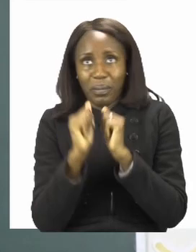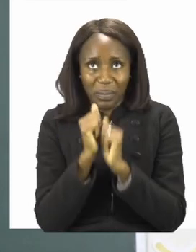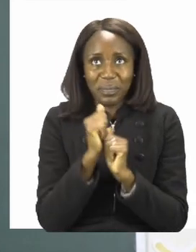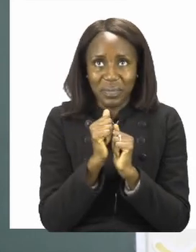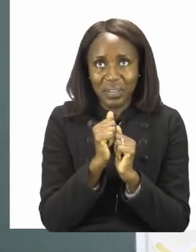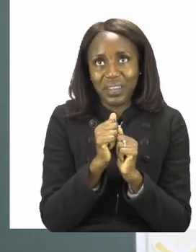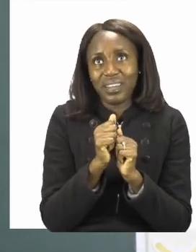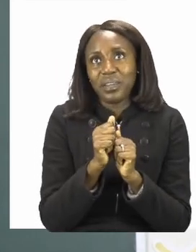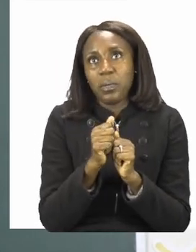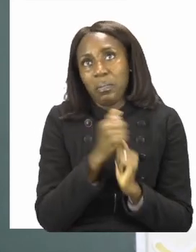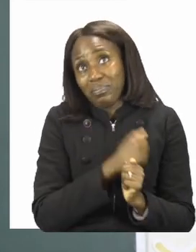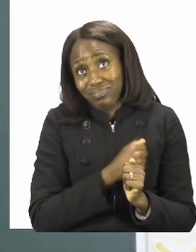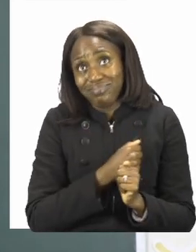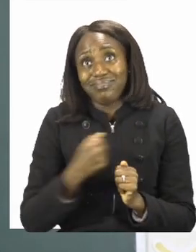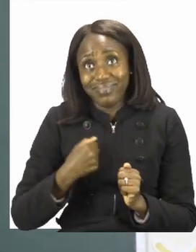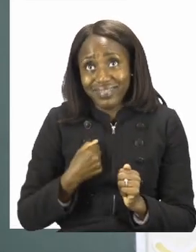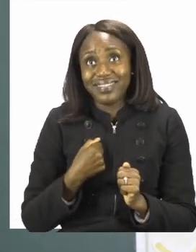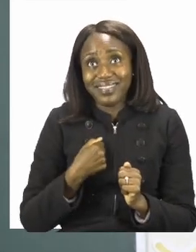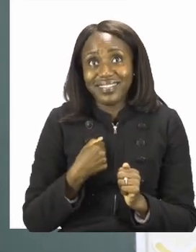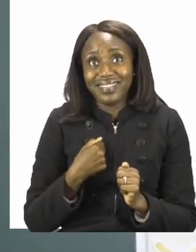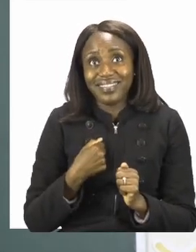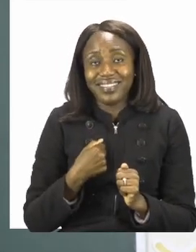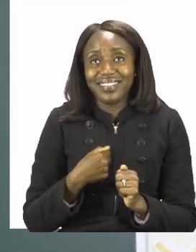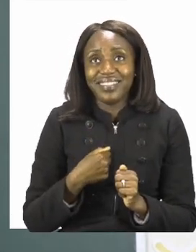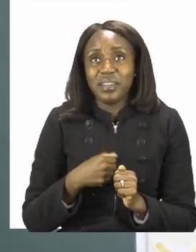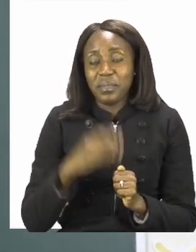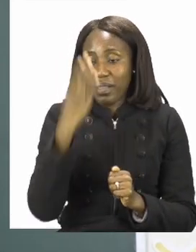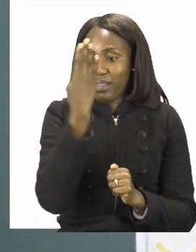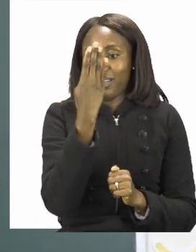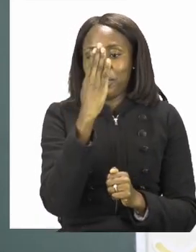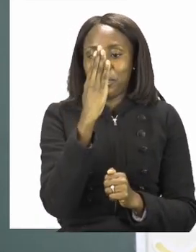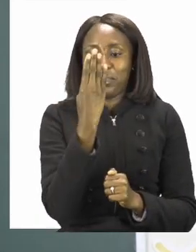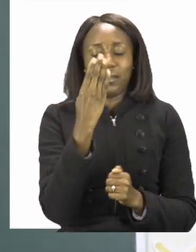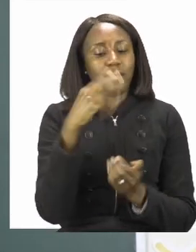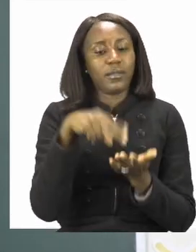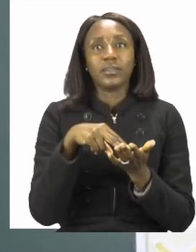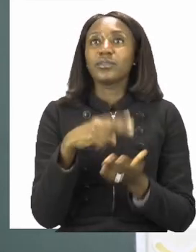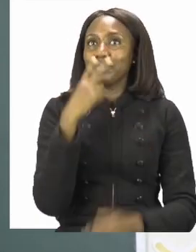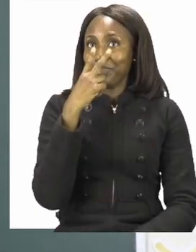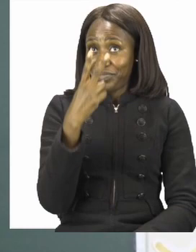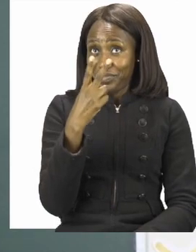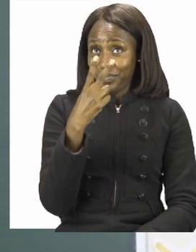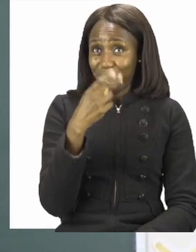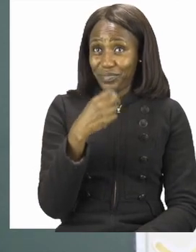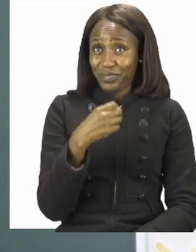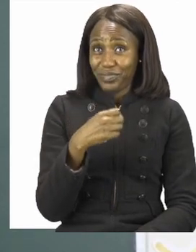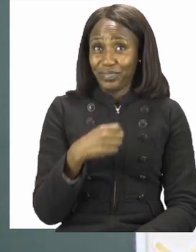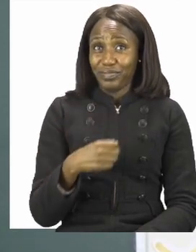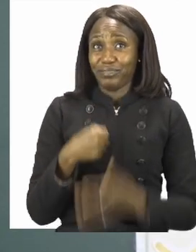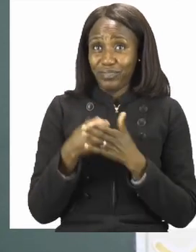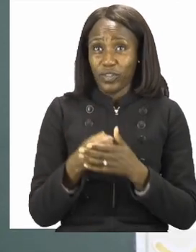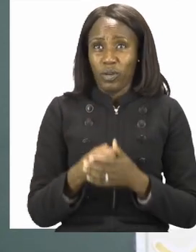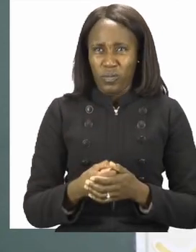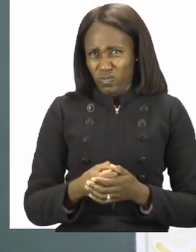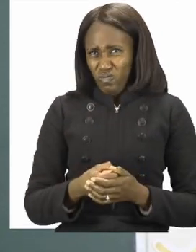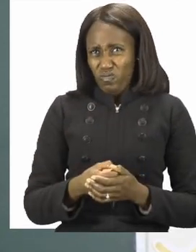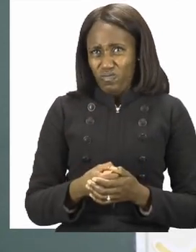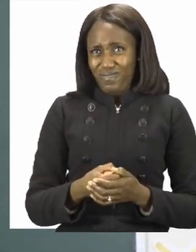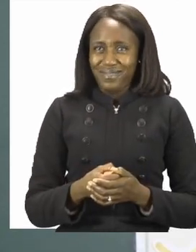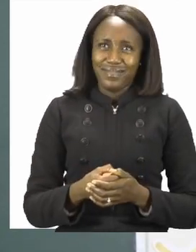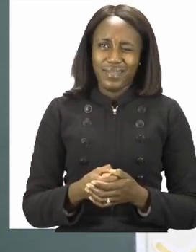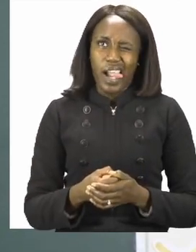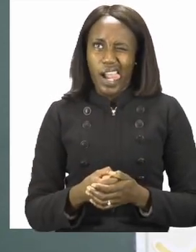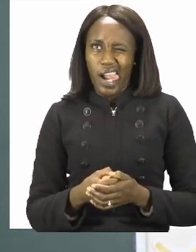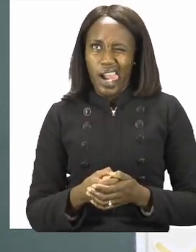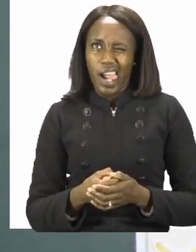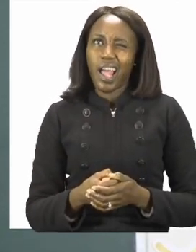an adult. So long you're standing in front of a mirror, that's okay. Try hard to make your eyebrows and your mouth the